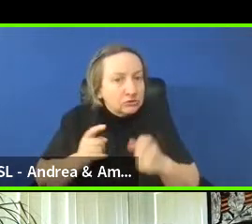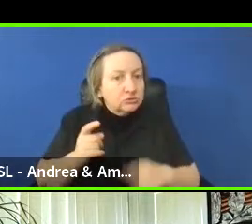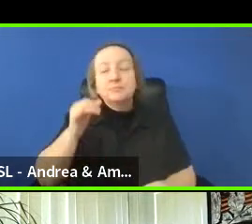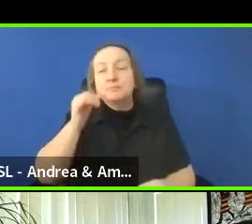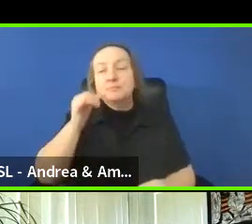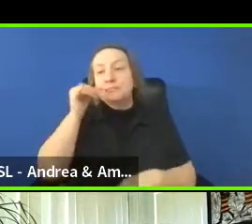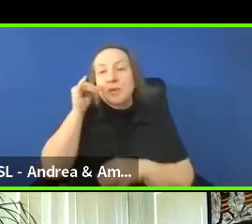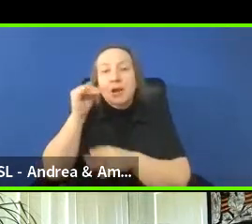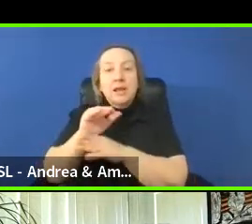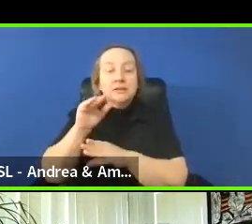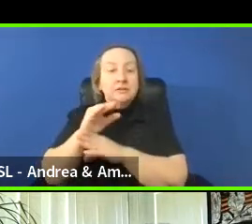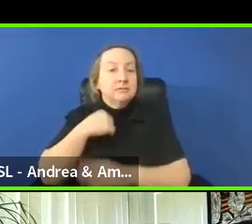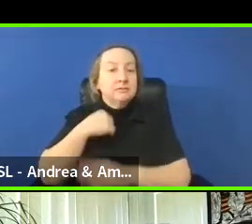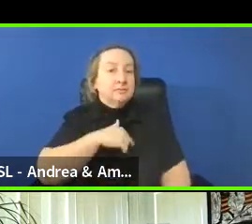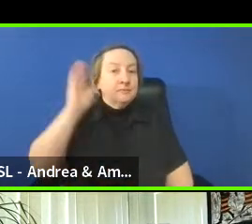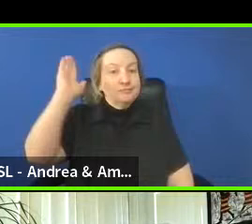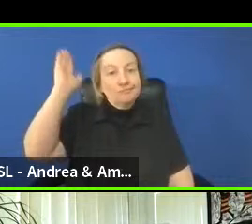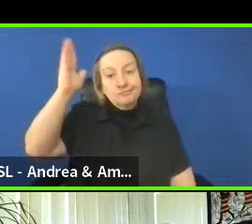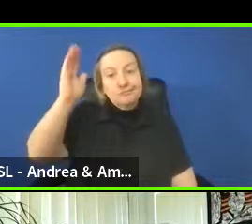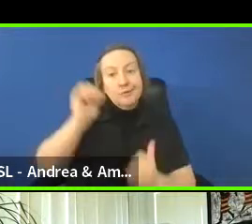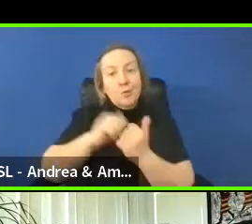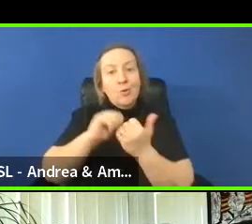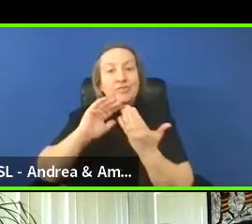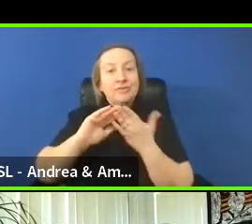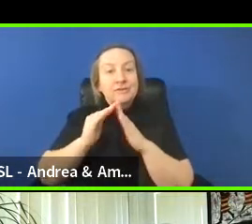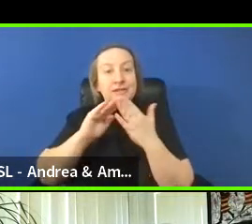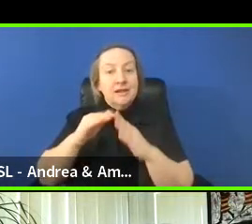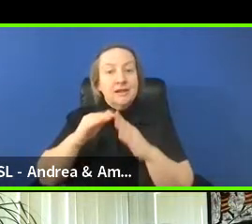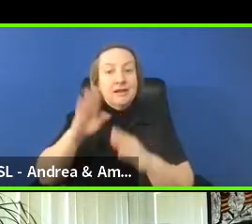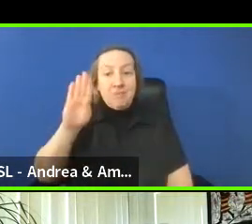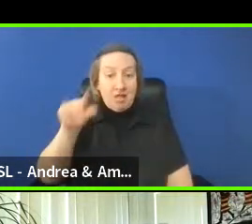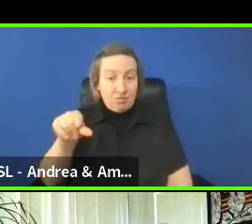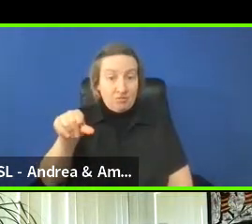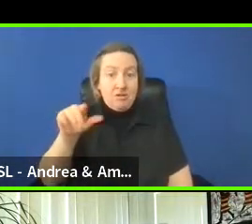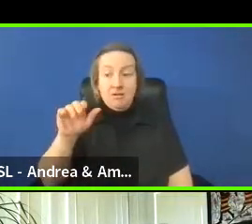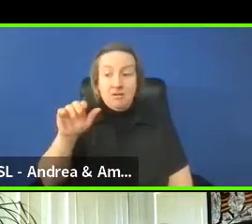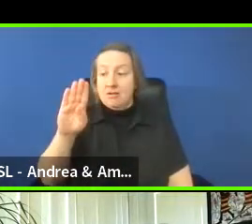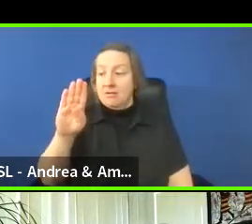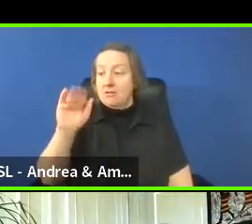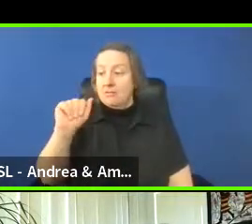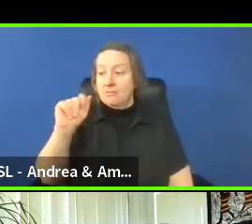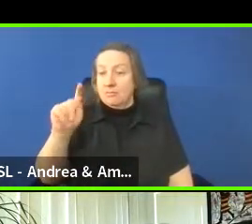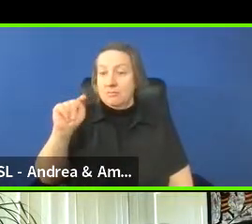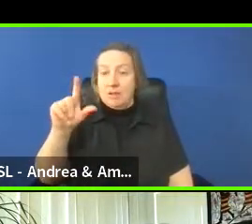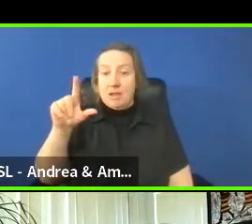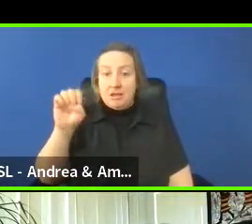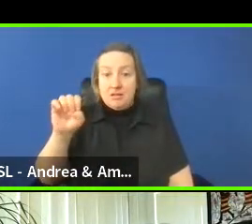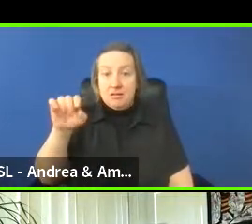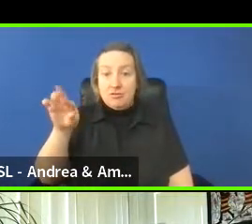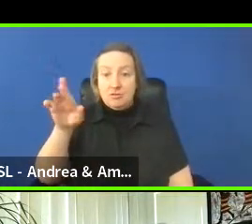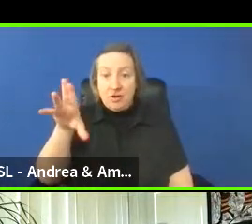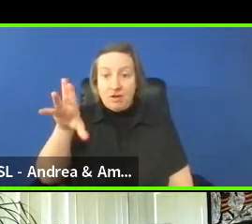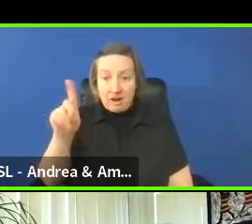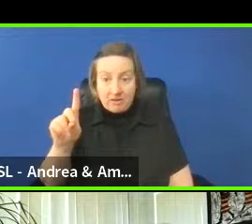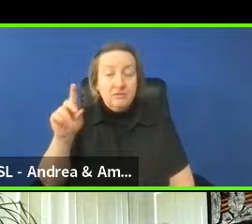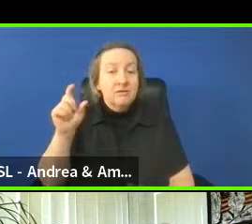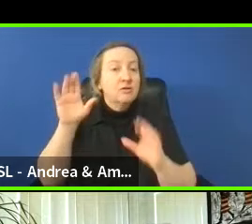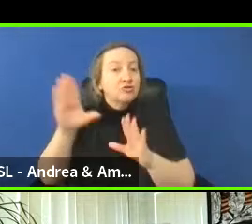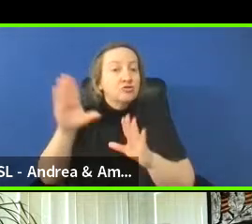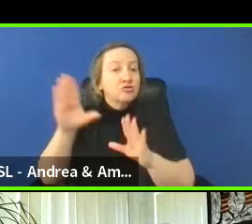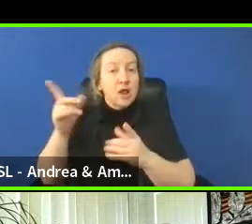presented to the city of Battleground and had some great questions from the mayor